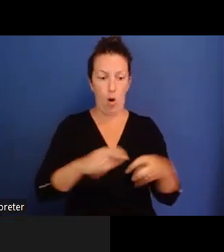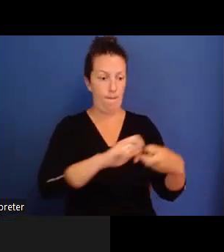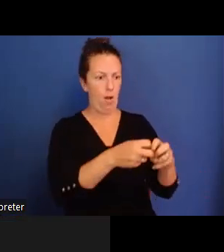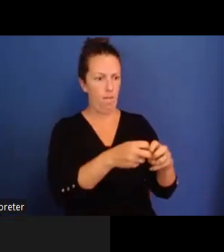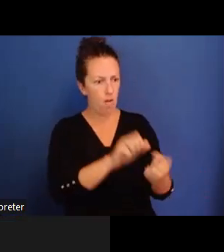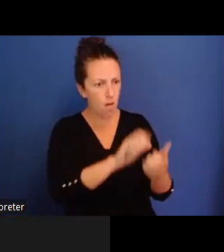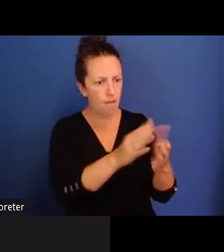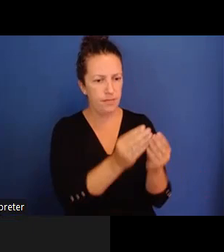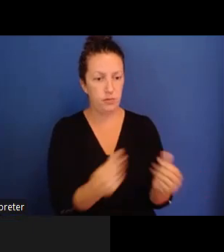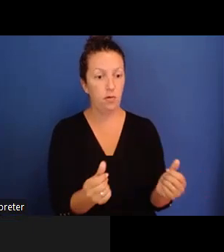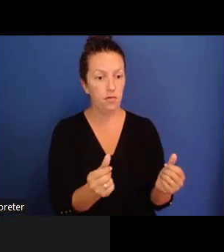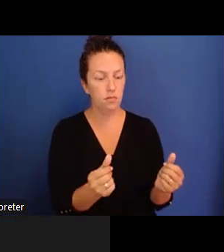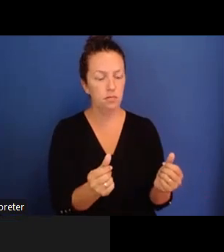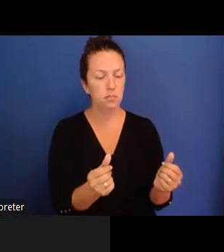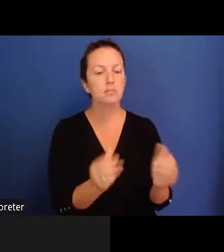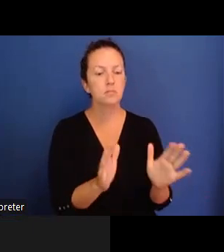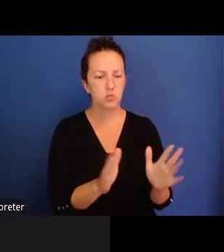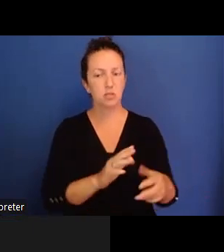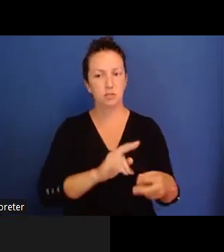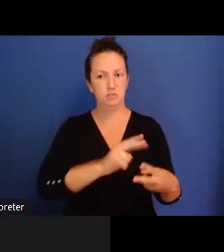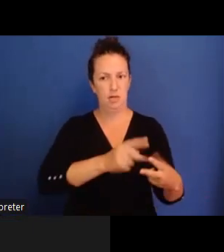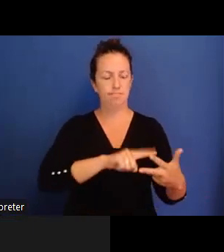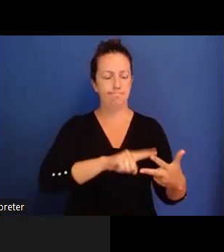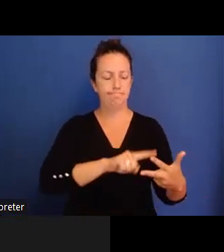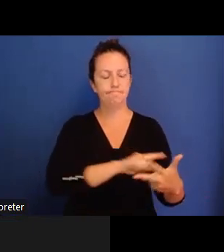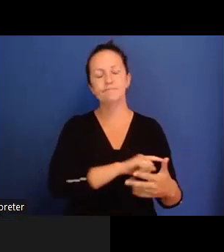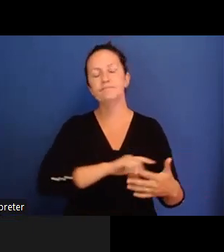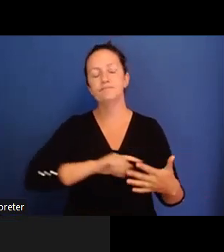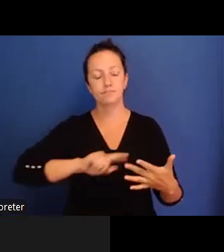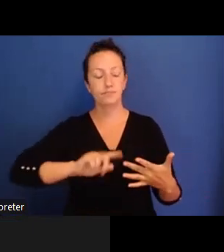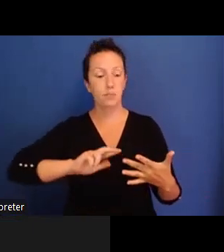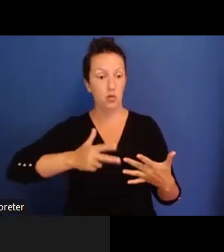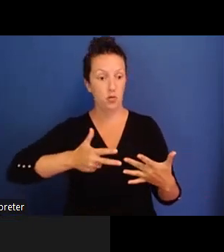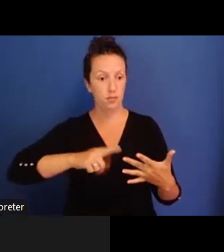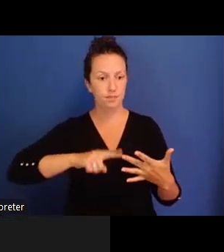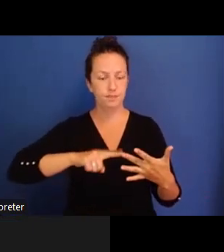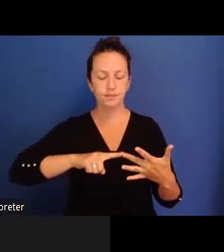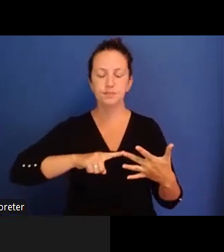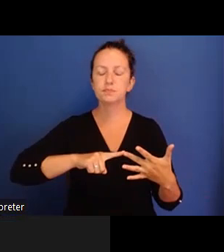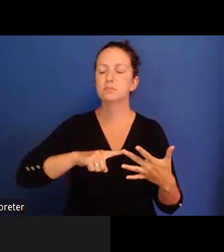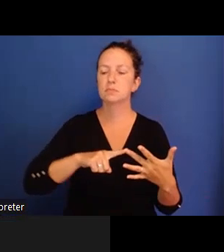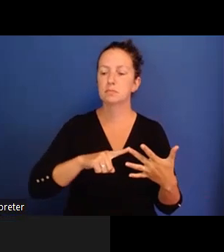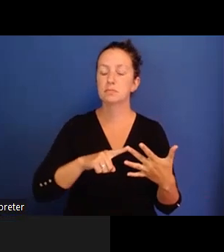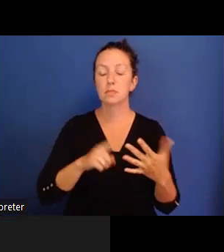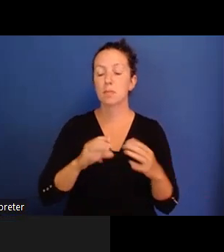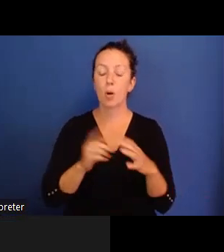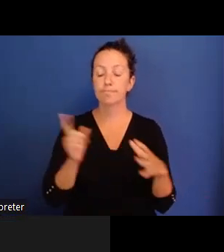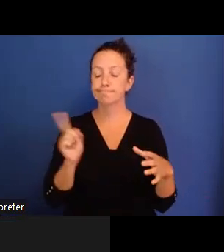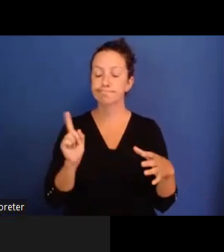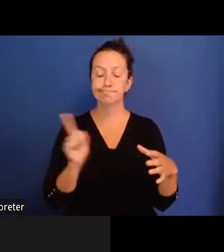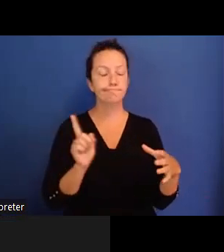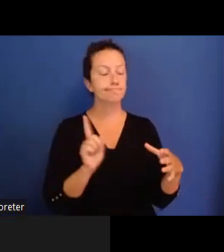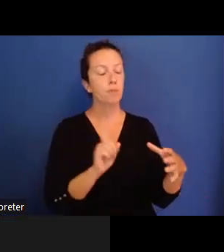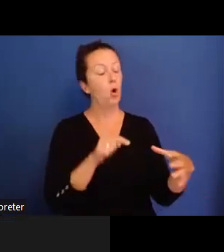know about the other groups, so you keep walking, and then you come across people at the party who